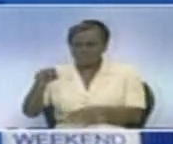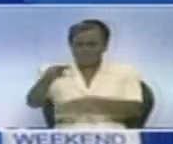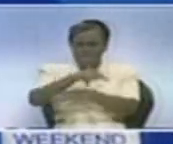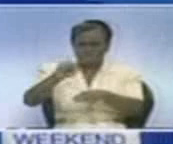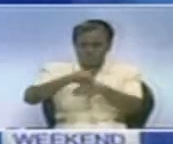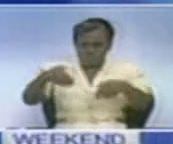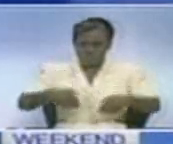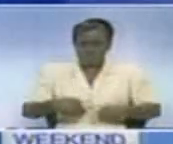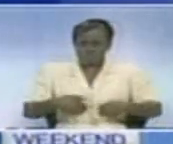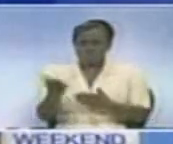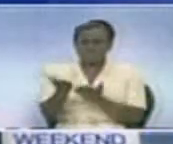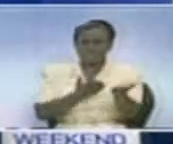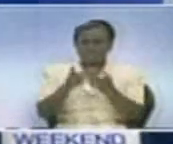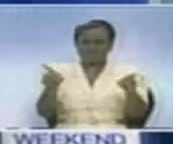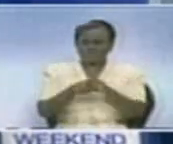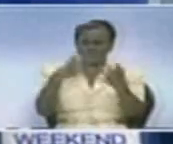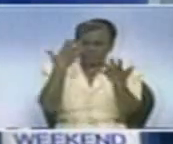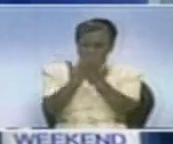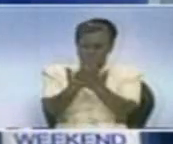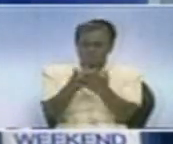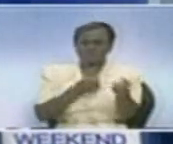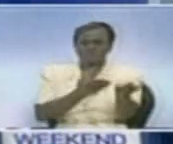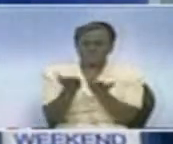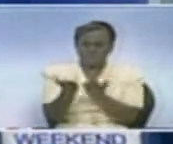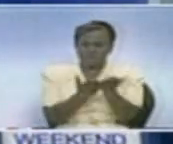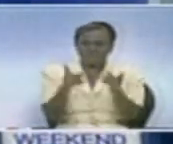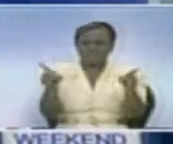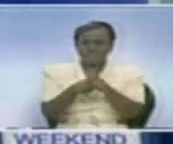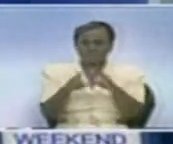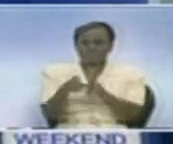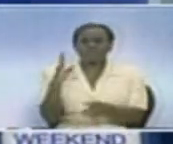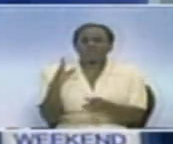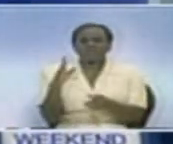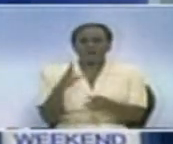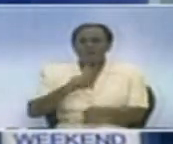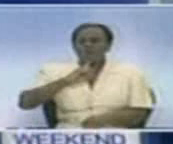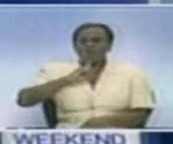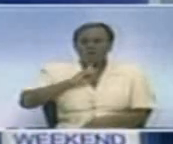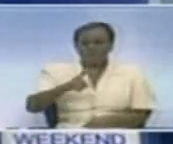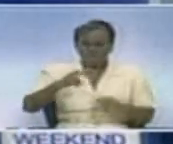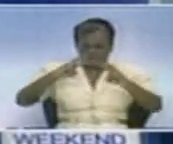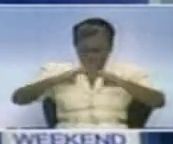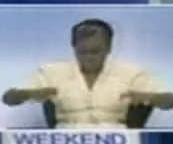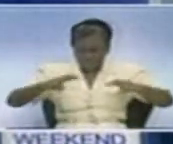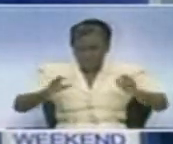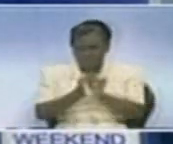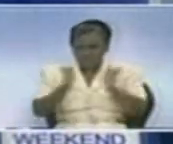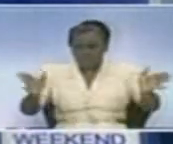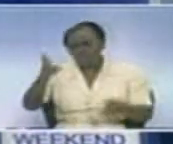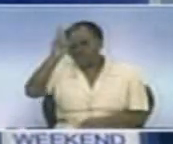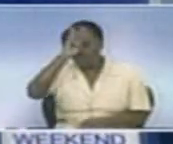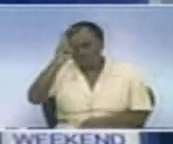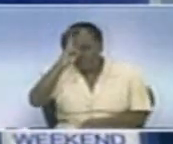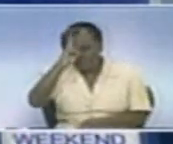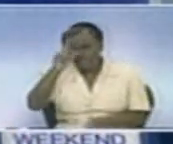Youth Service, and the Kenya Prisons Service personnel and equipment under the command of the Inspector General of Police.